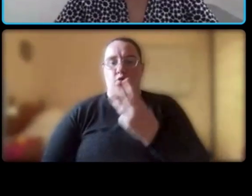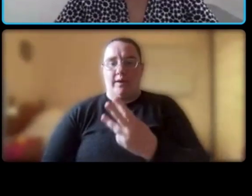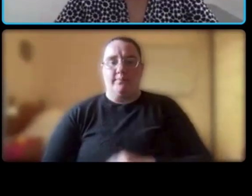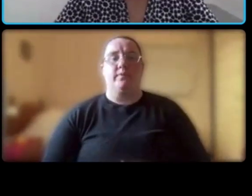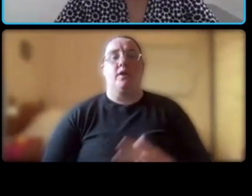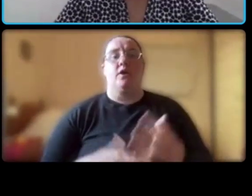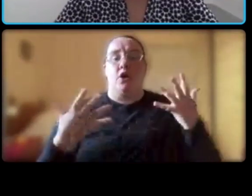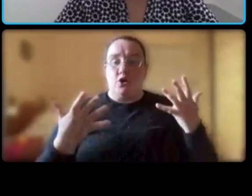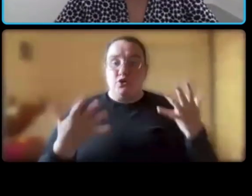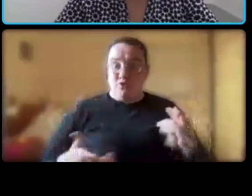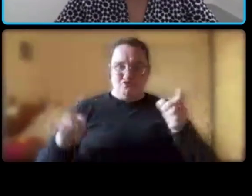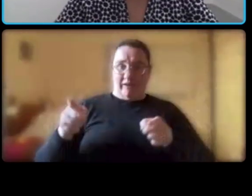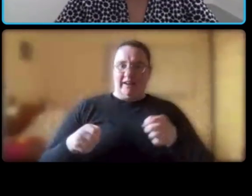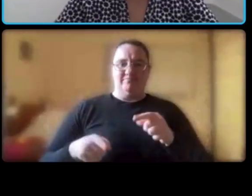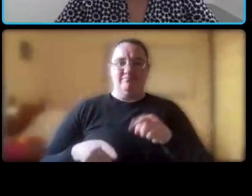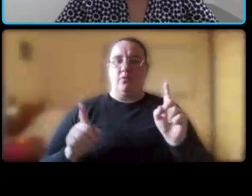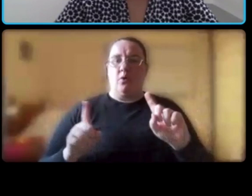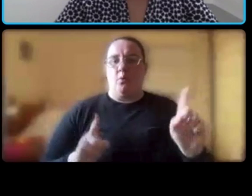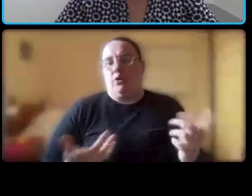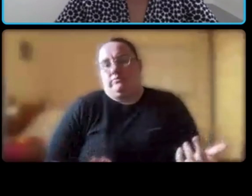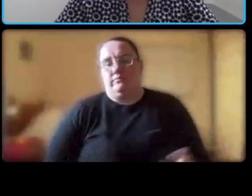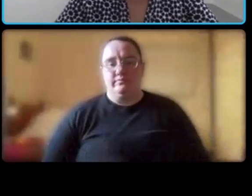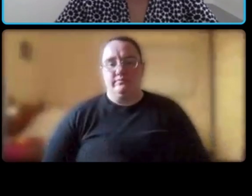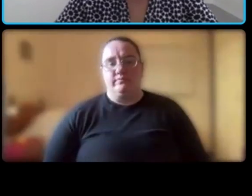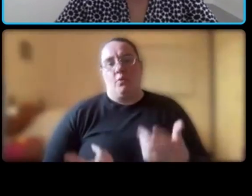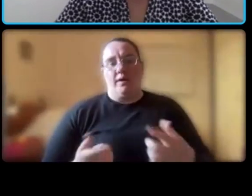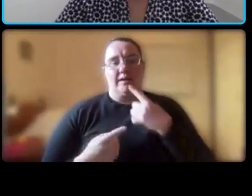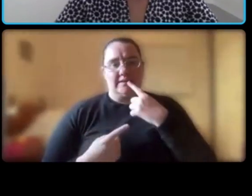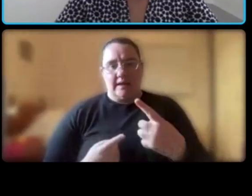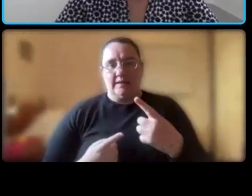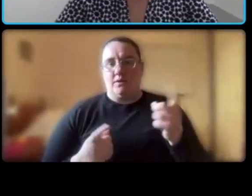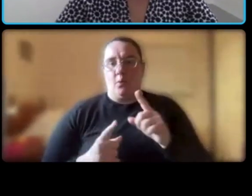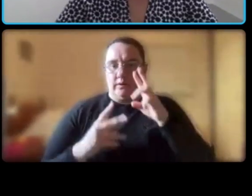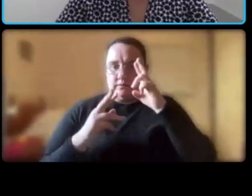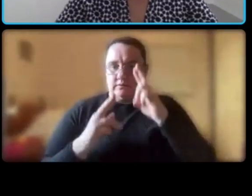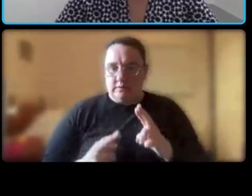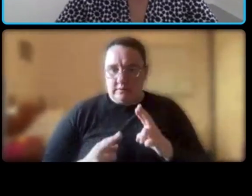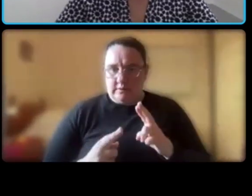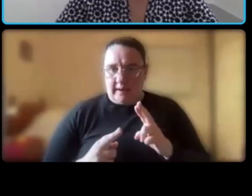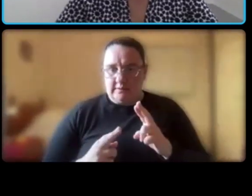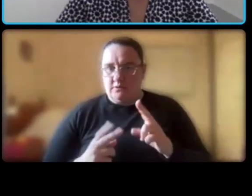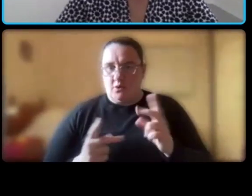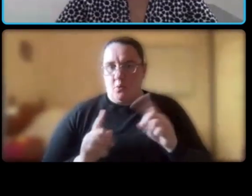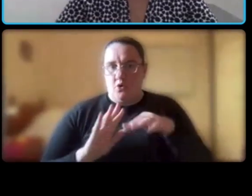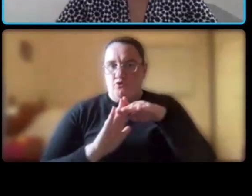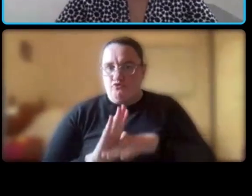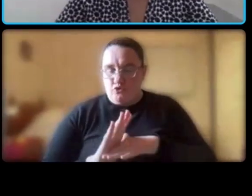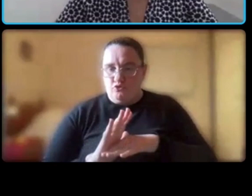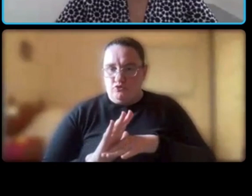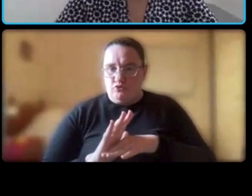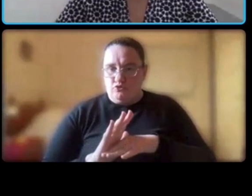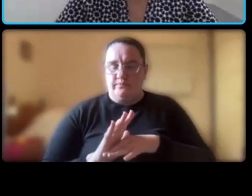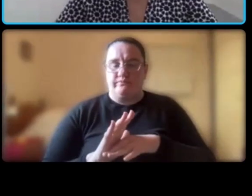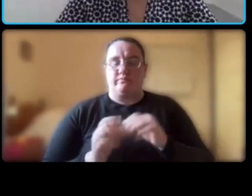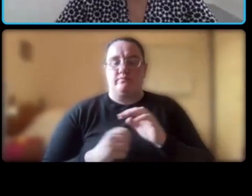in very basic terms, the rules of engagement. It sets out what is expected of those, the rules, and the consequences for following or